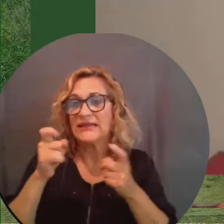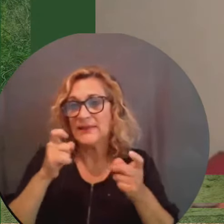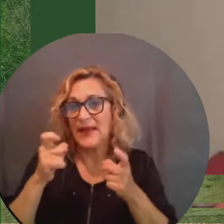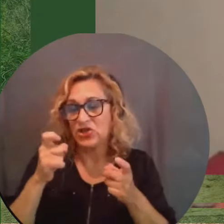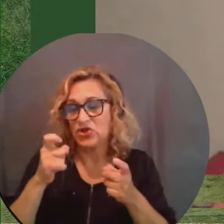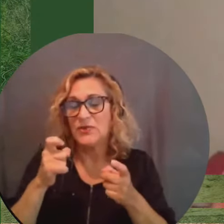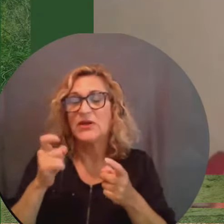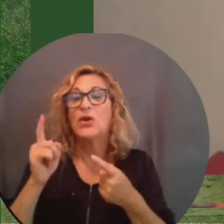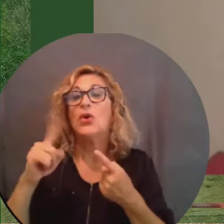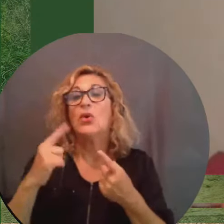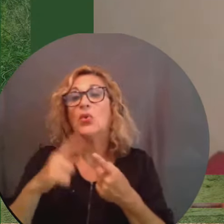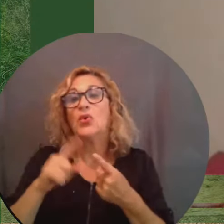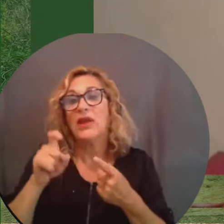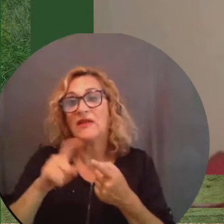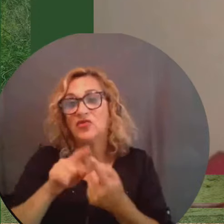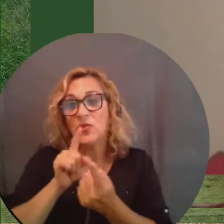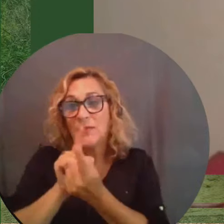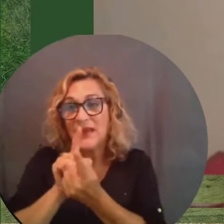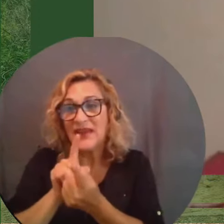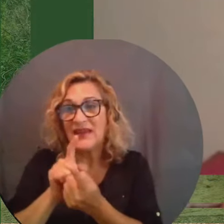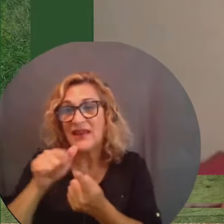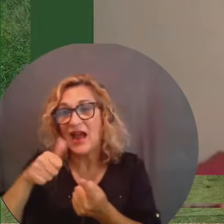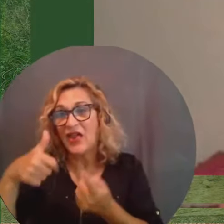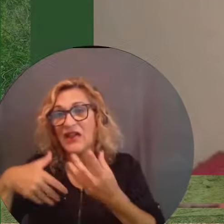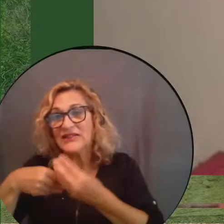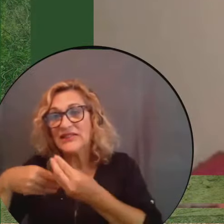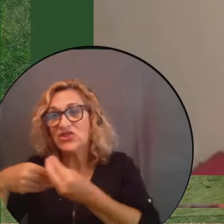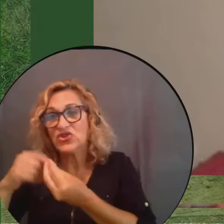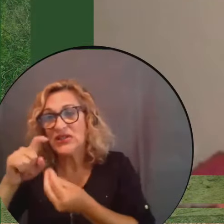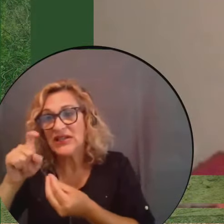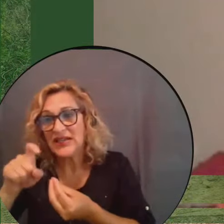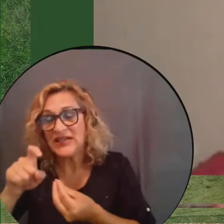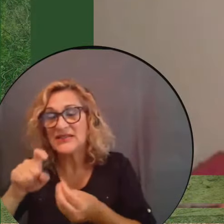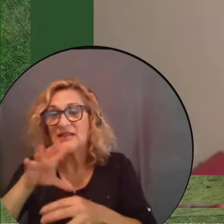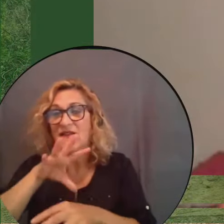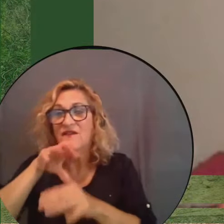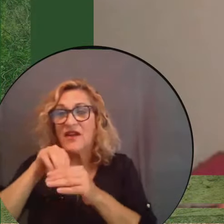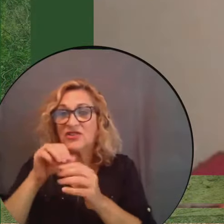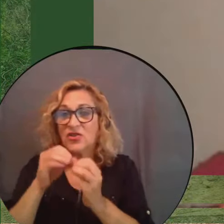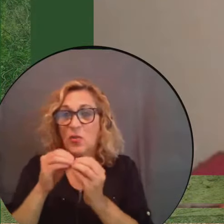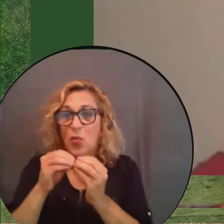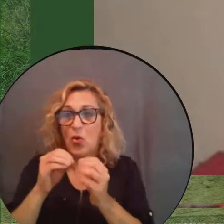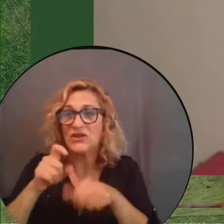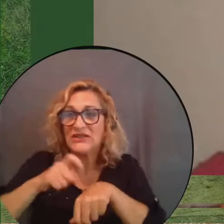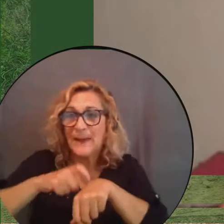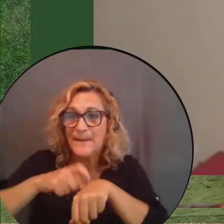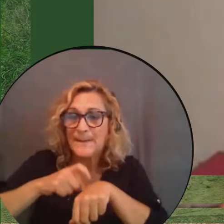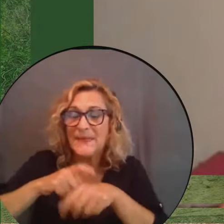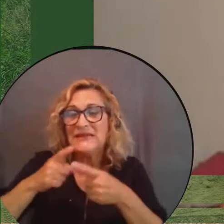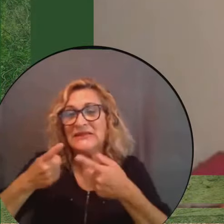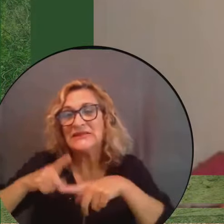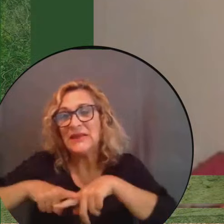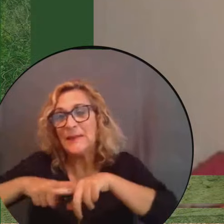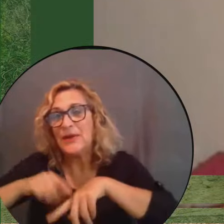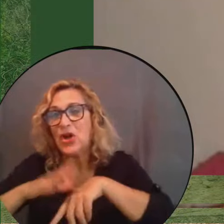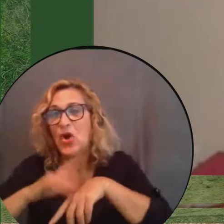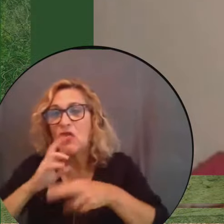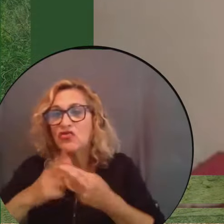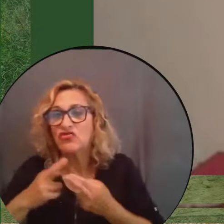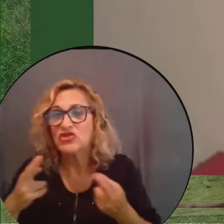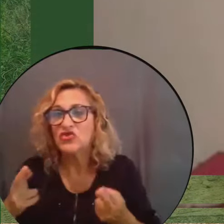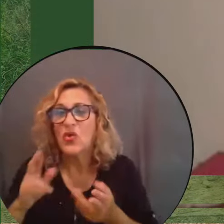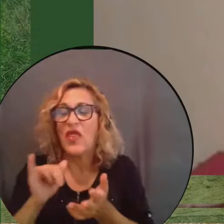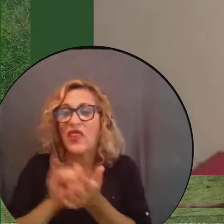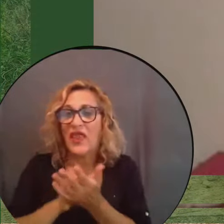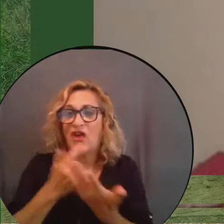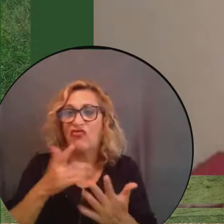when you're having to meet all these extra needs, it involves more time, it involves depending on these resources that are already facing criminalization